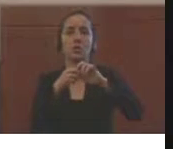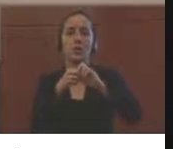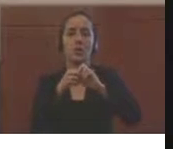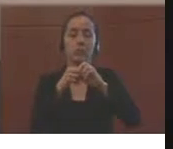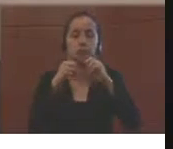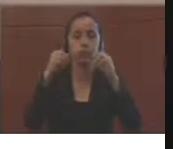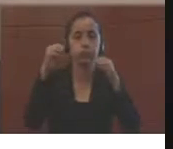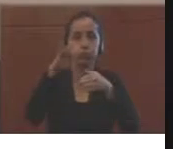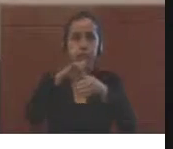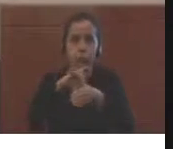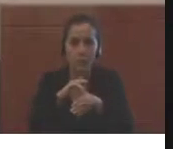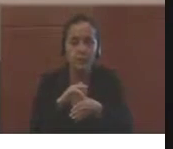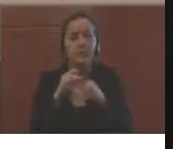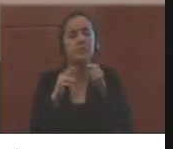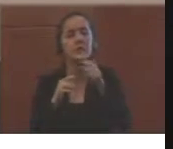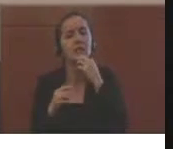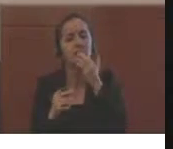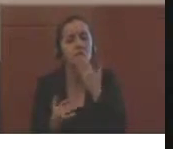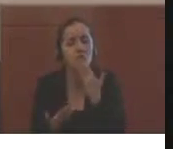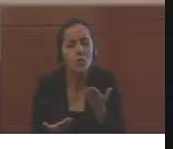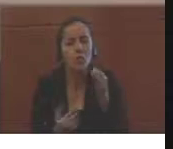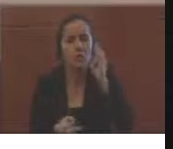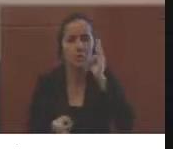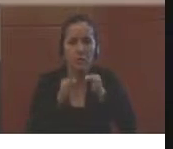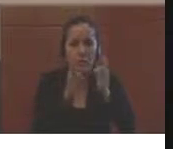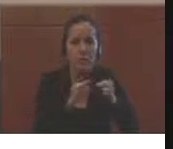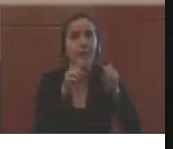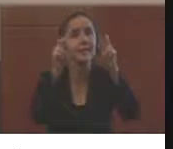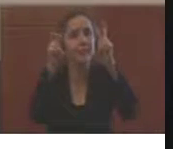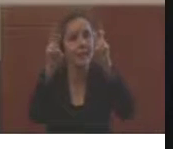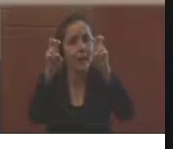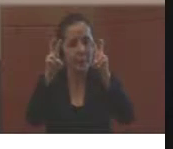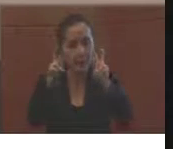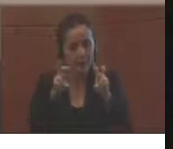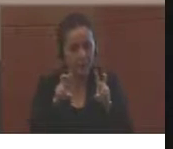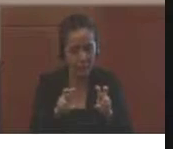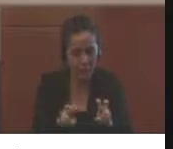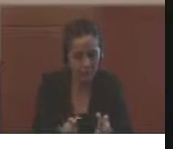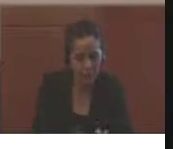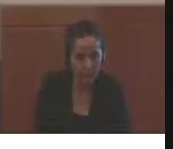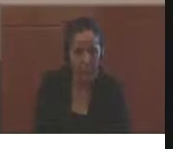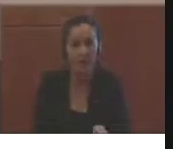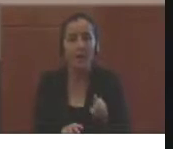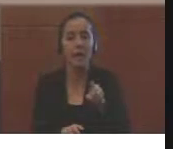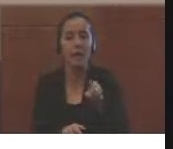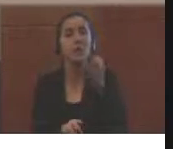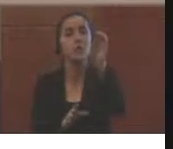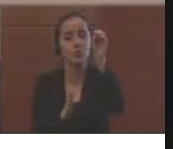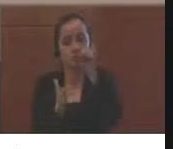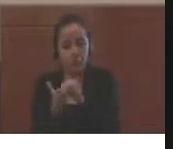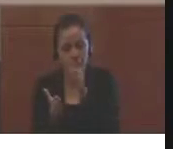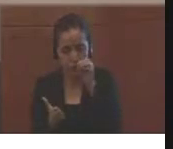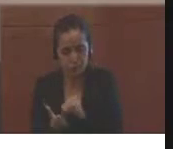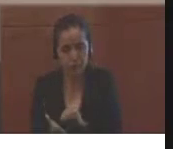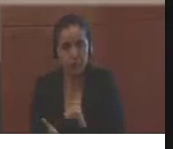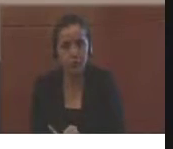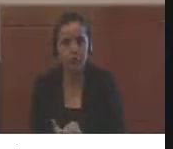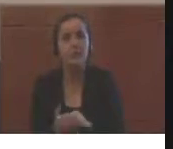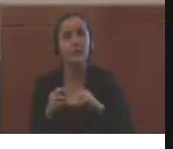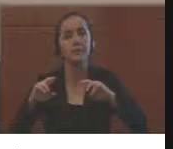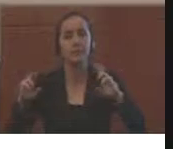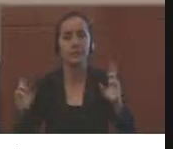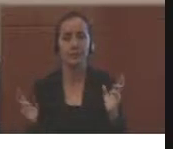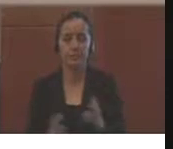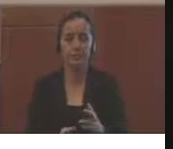Americas, which is our guiding entity to define the structure of the document as well as the topics and contents of the agenda of